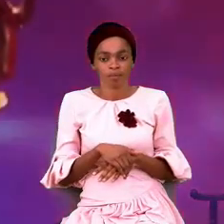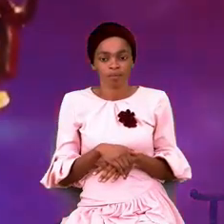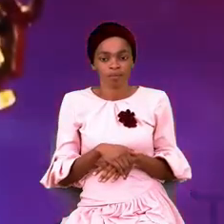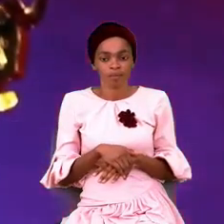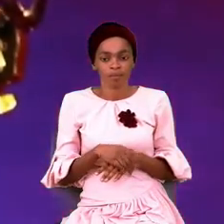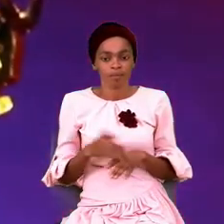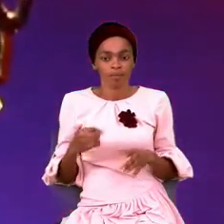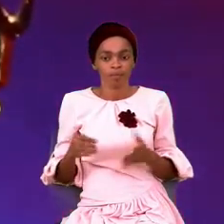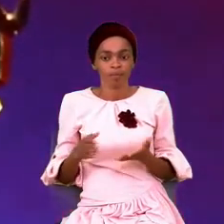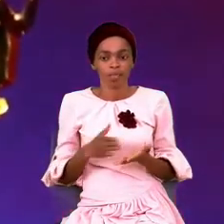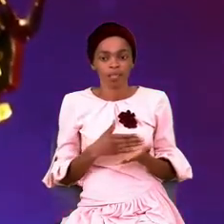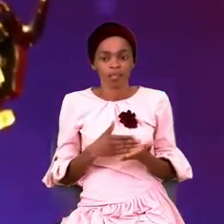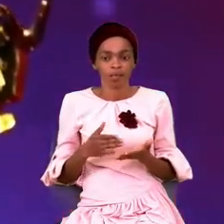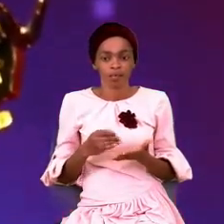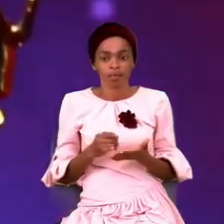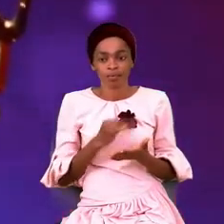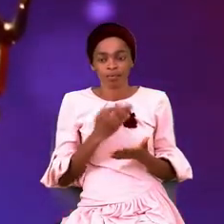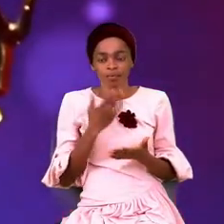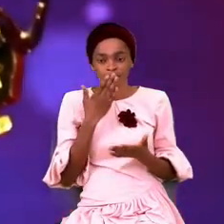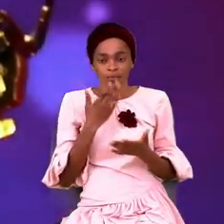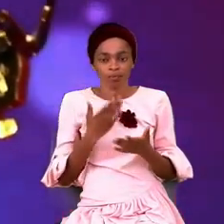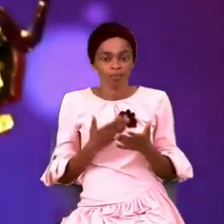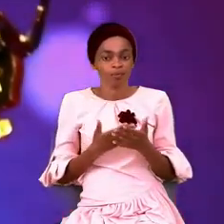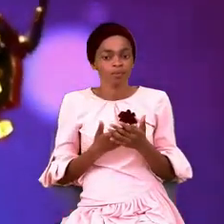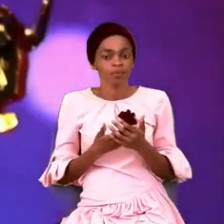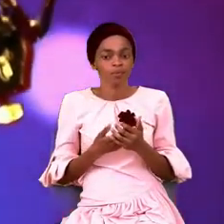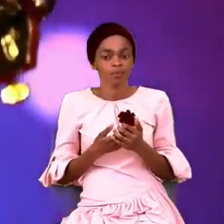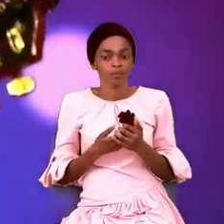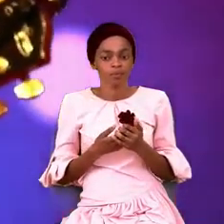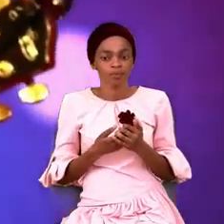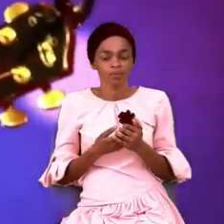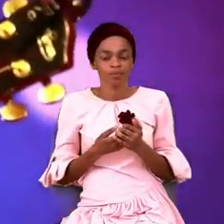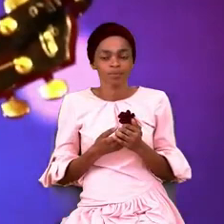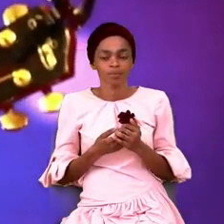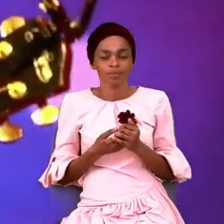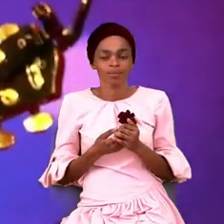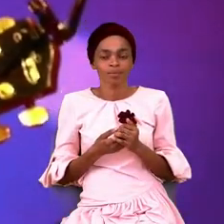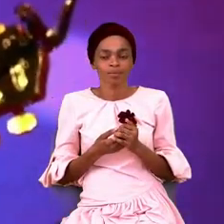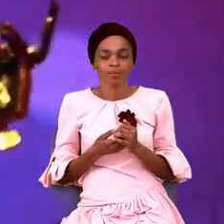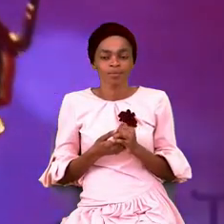give God glory tonight. Amen.